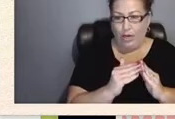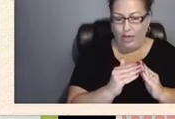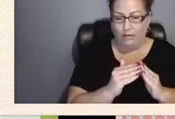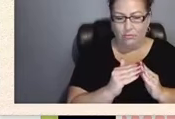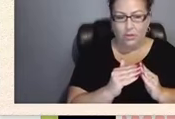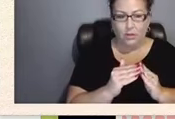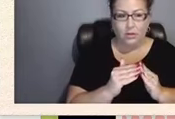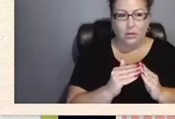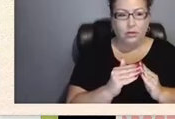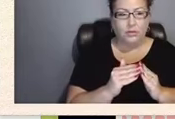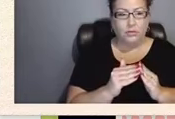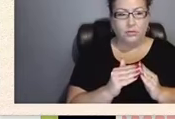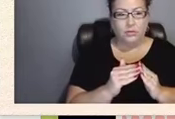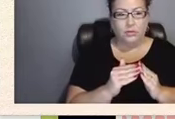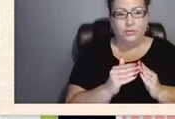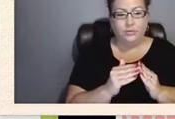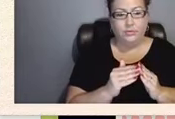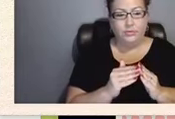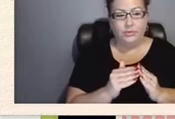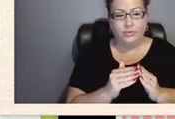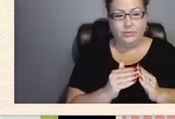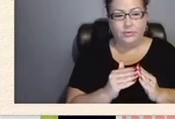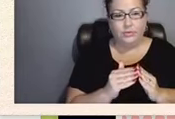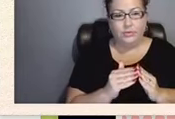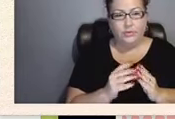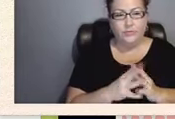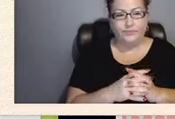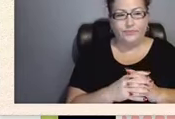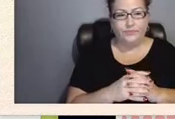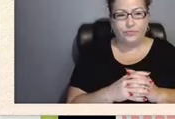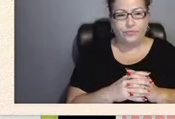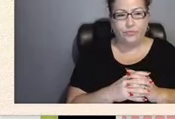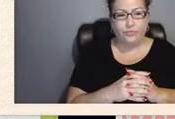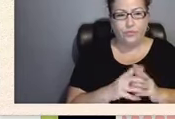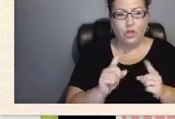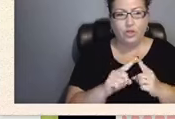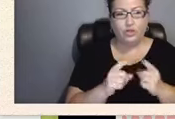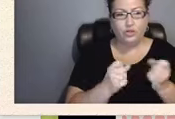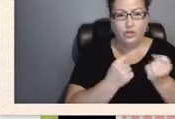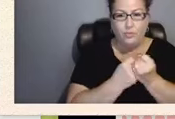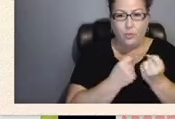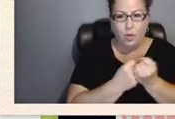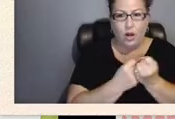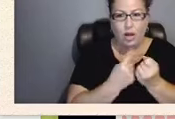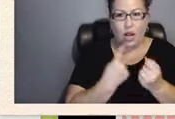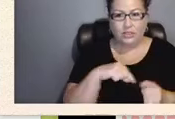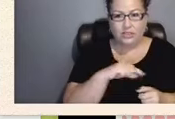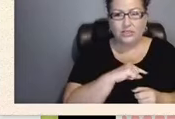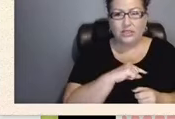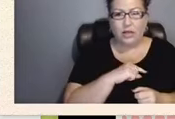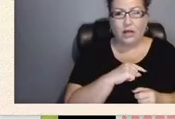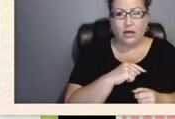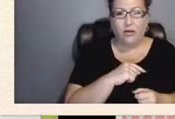The most of my support is from cigar